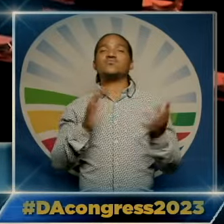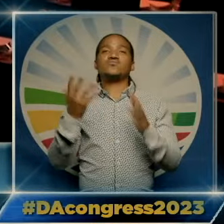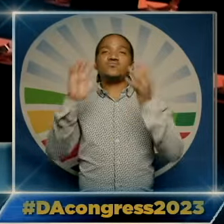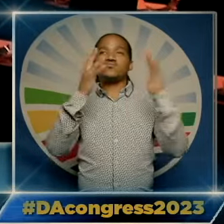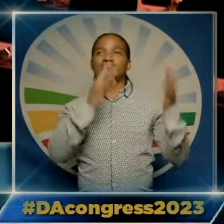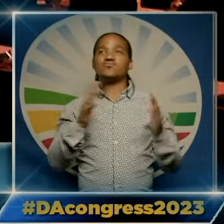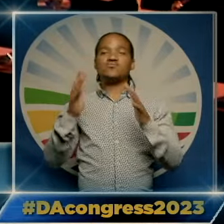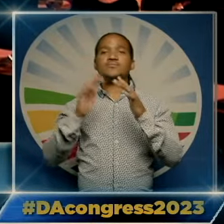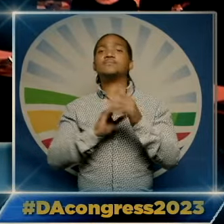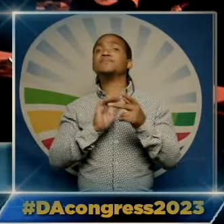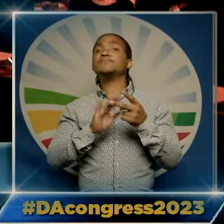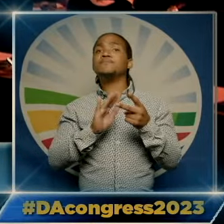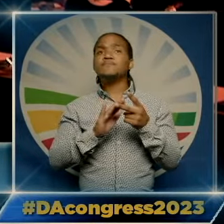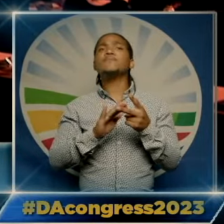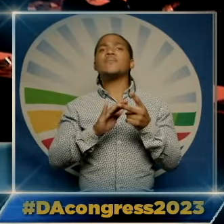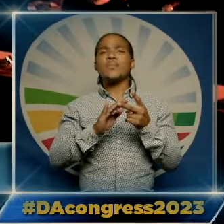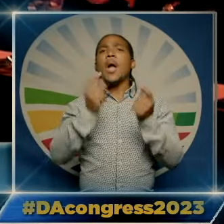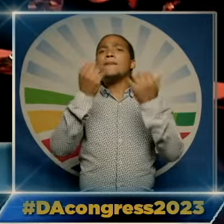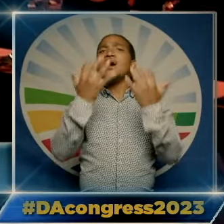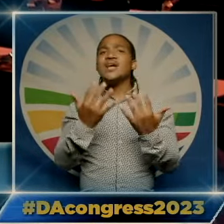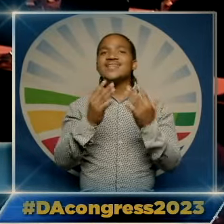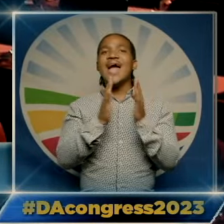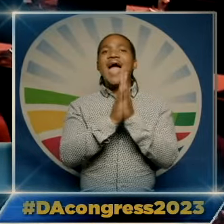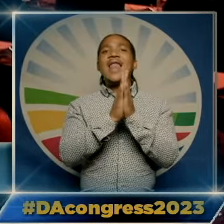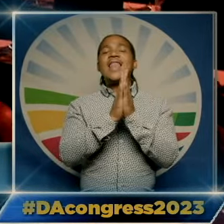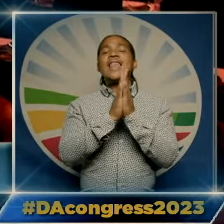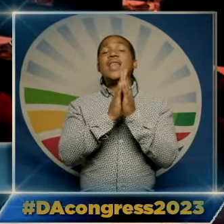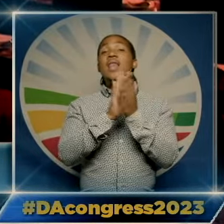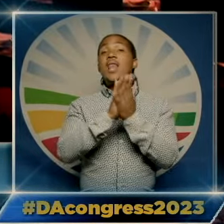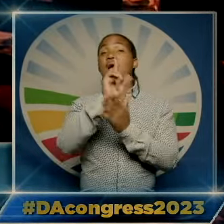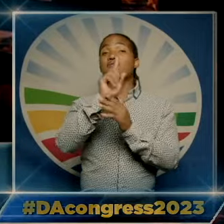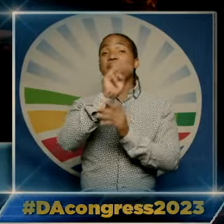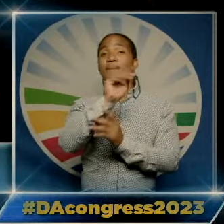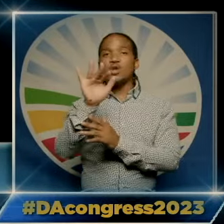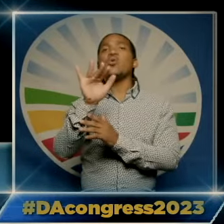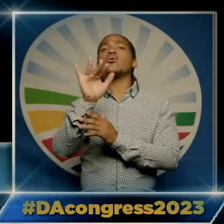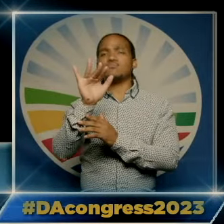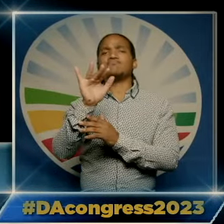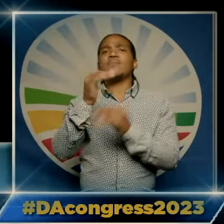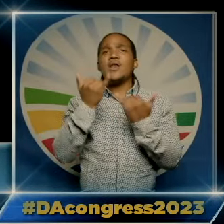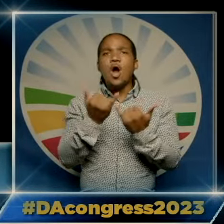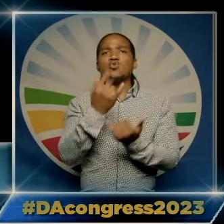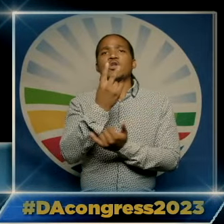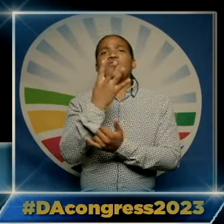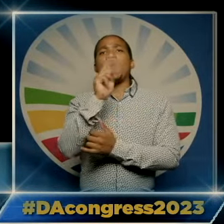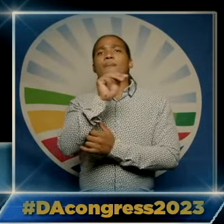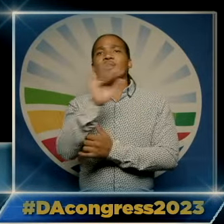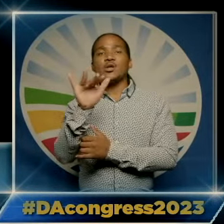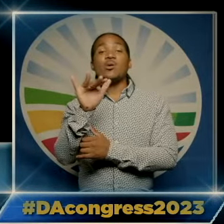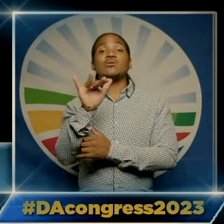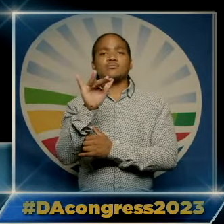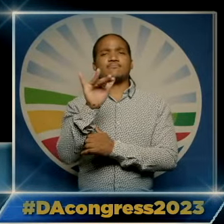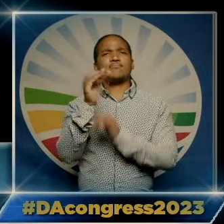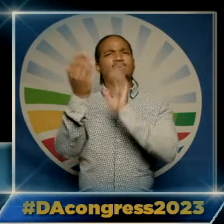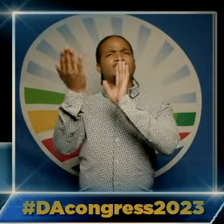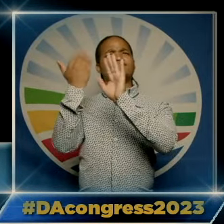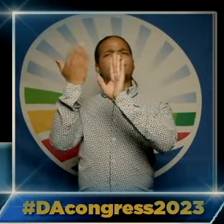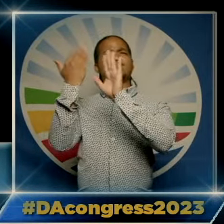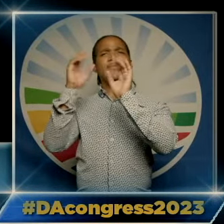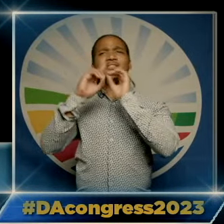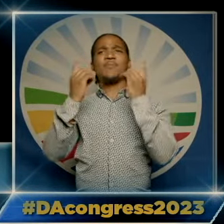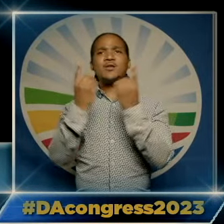We've doubled our roads budget from 11 million to 24 million. We've established a municipal traffic department for the very